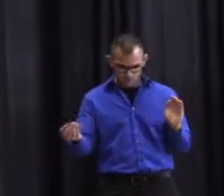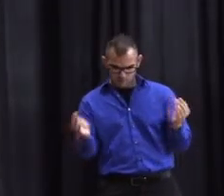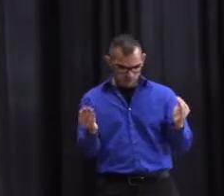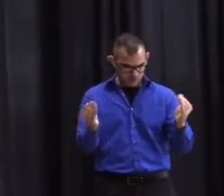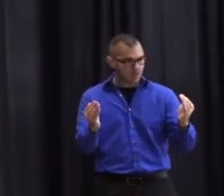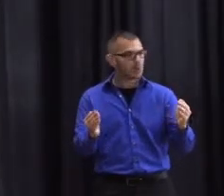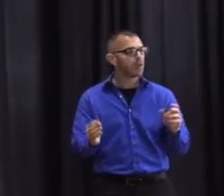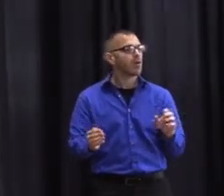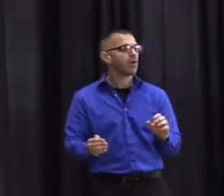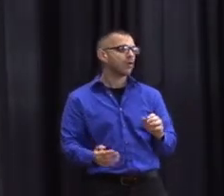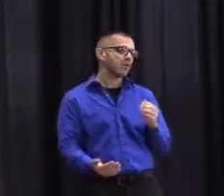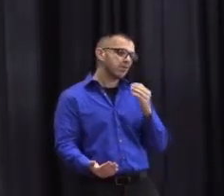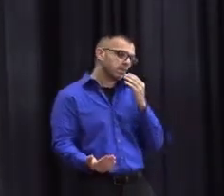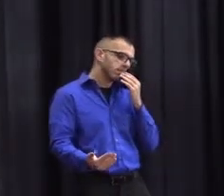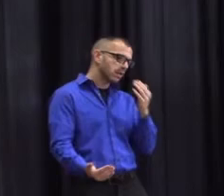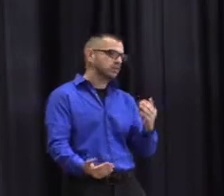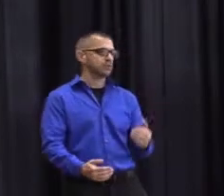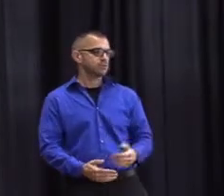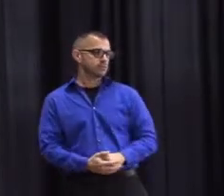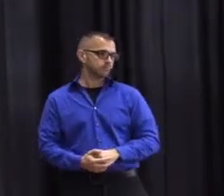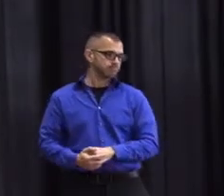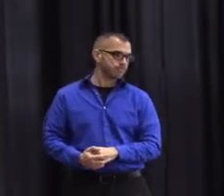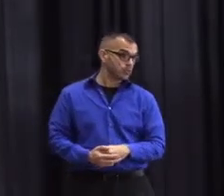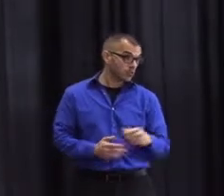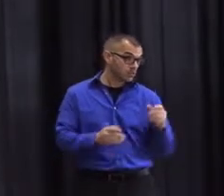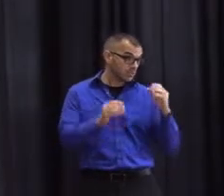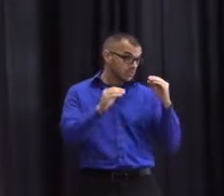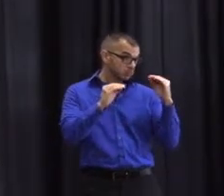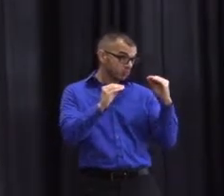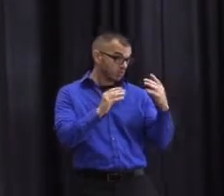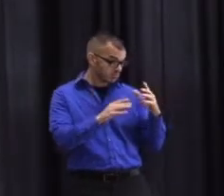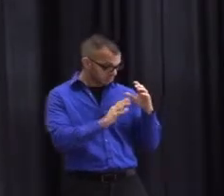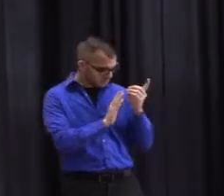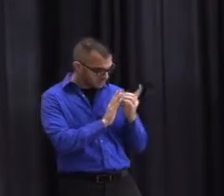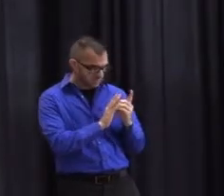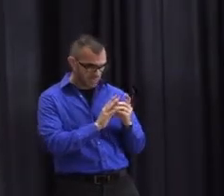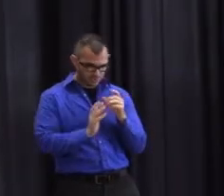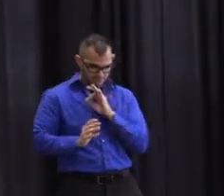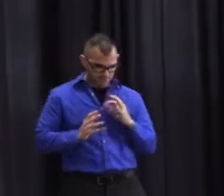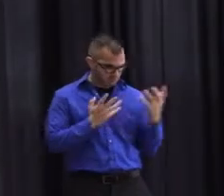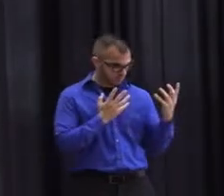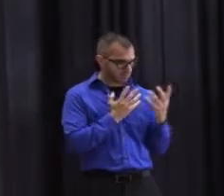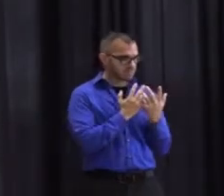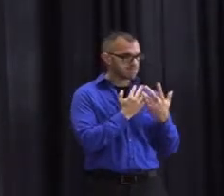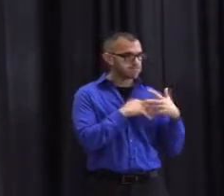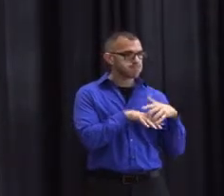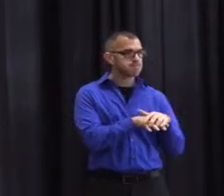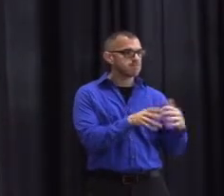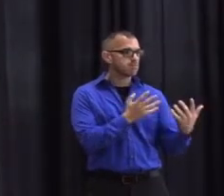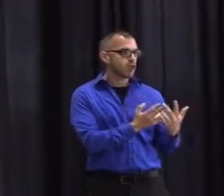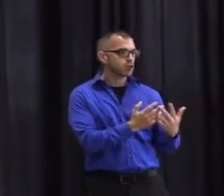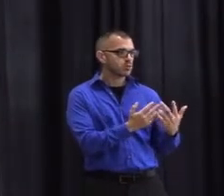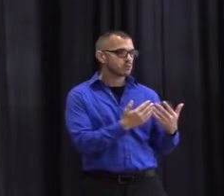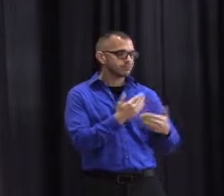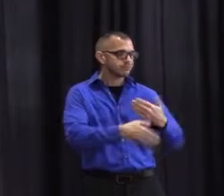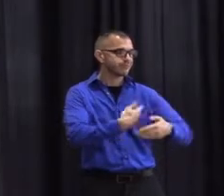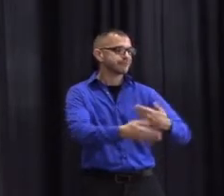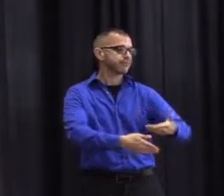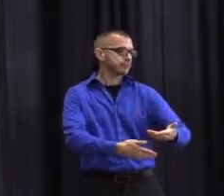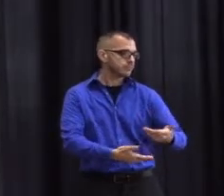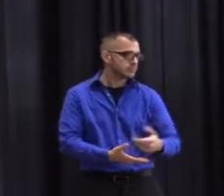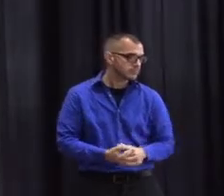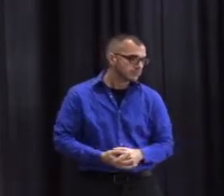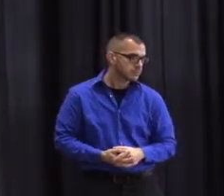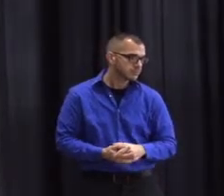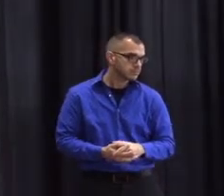it's like, oh, thank you so much. And so our instructional designers and our faculty have become more partners because of